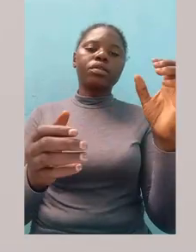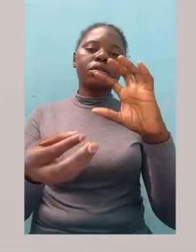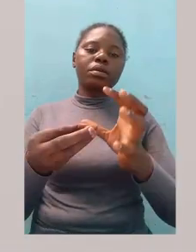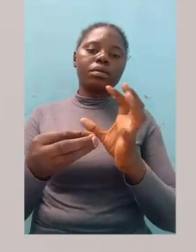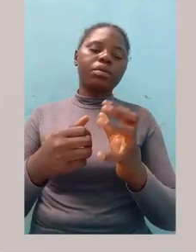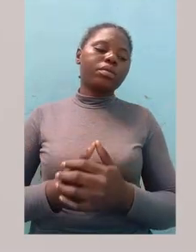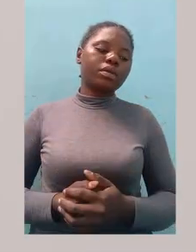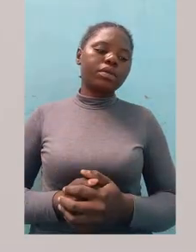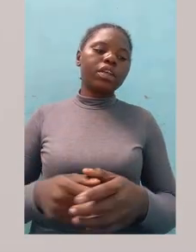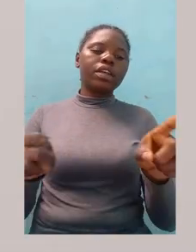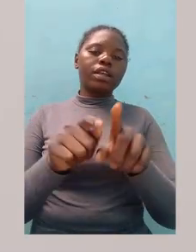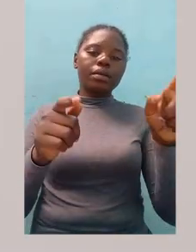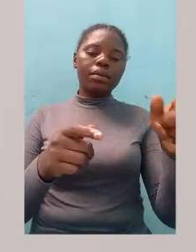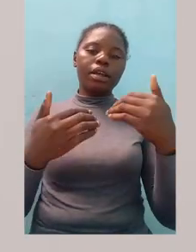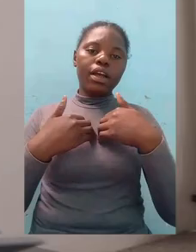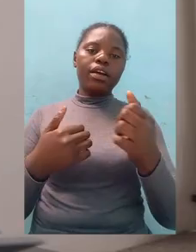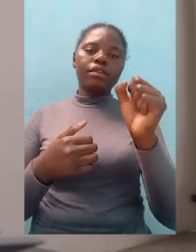the impact there would be severe.